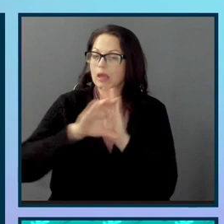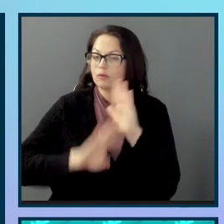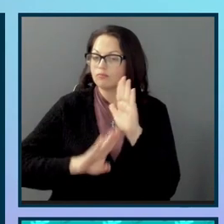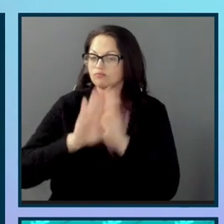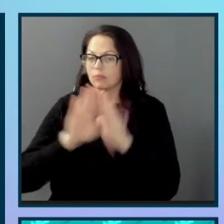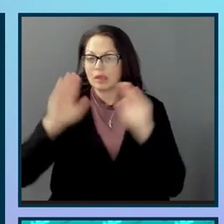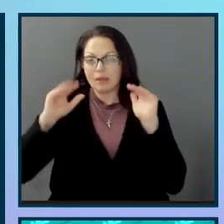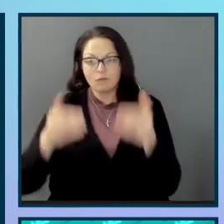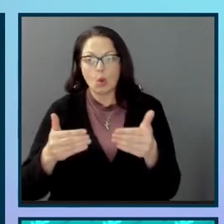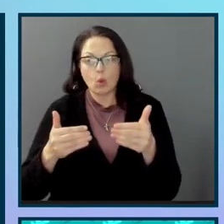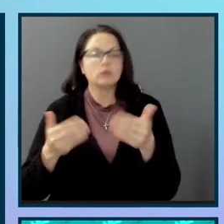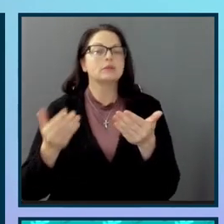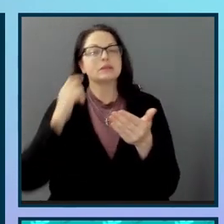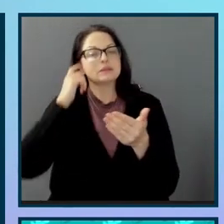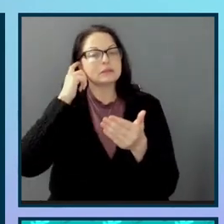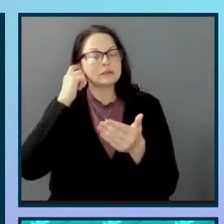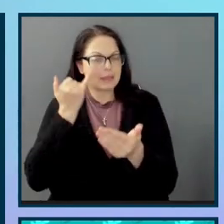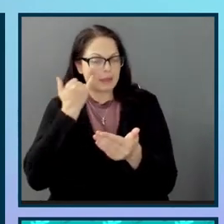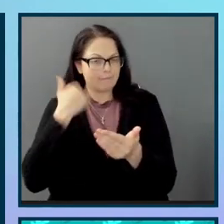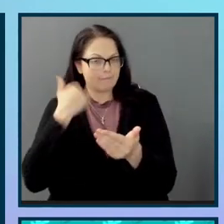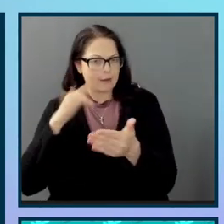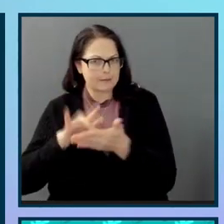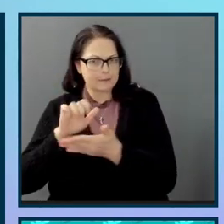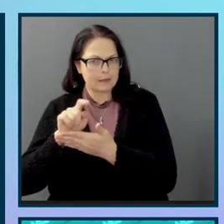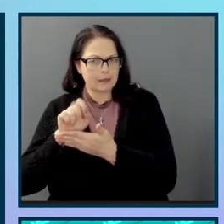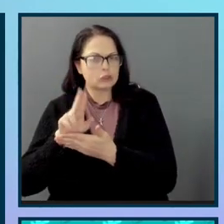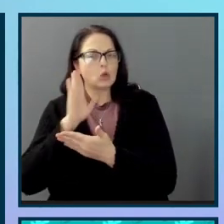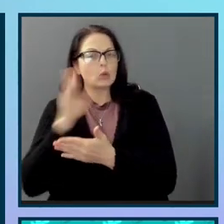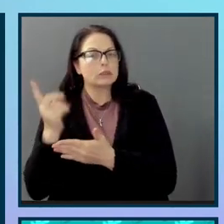moving or if I press enter, something will happen. So I'm pressing enter.